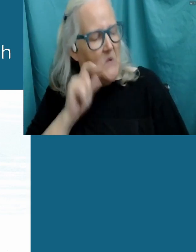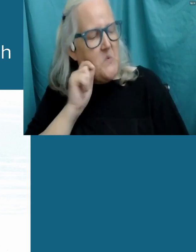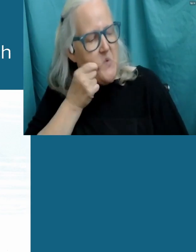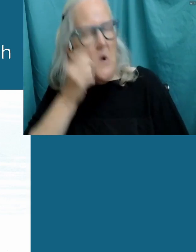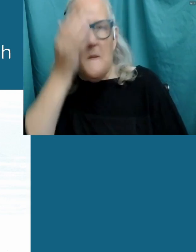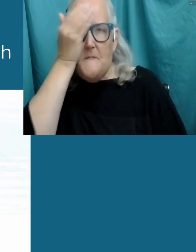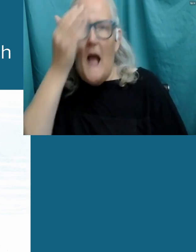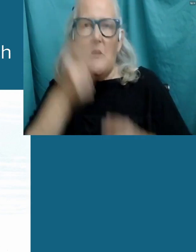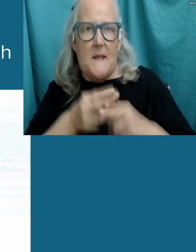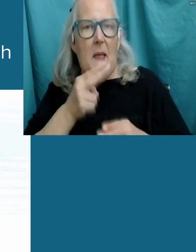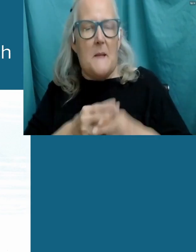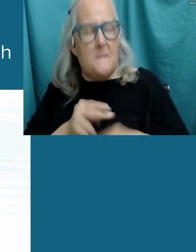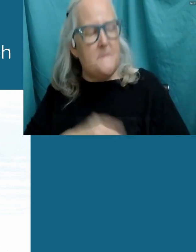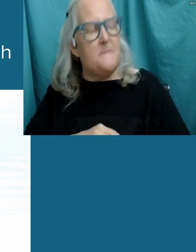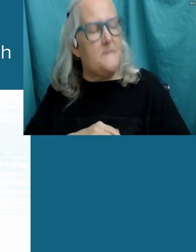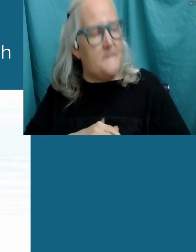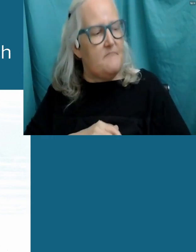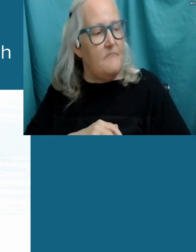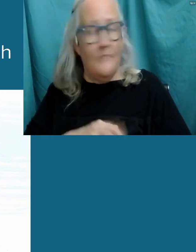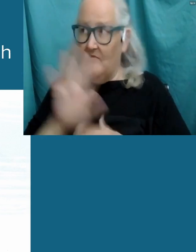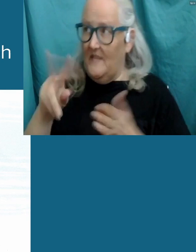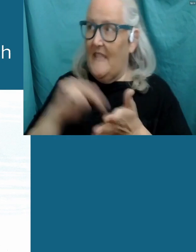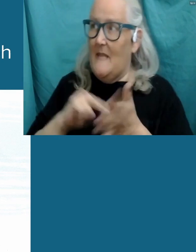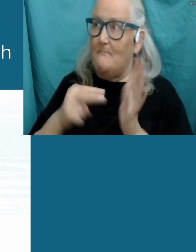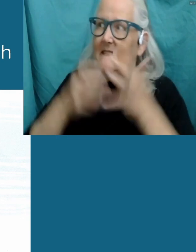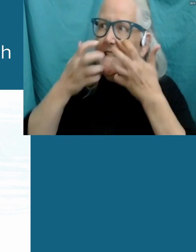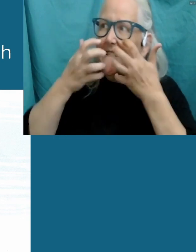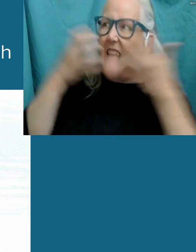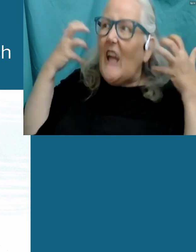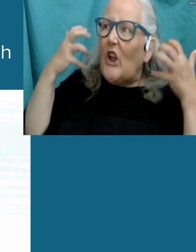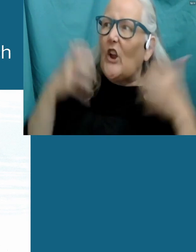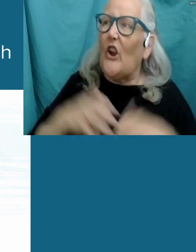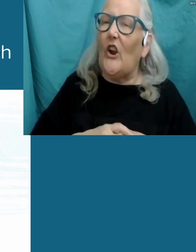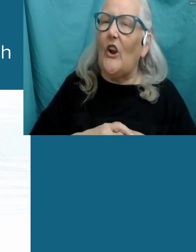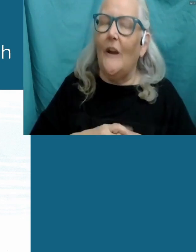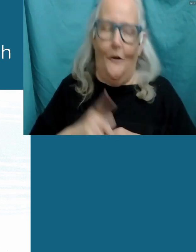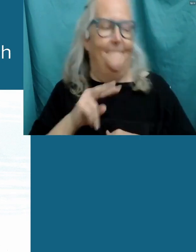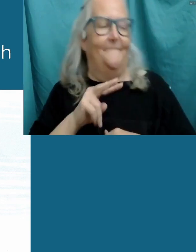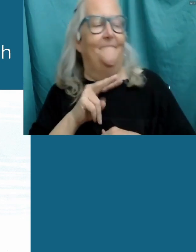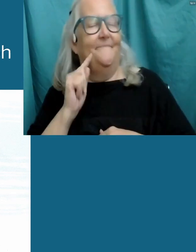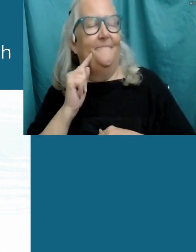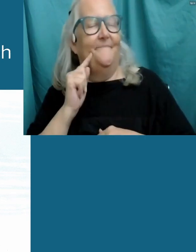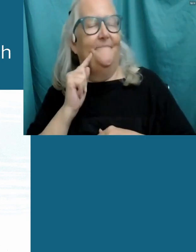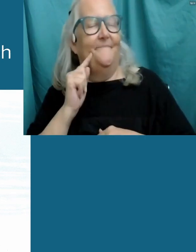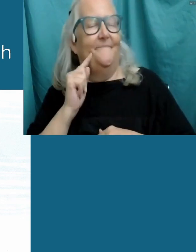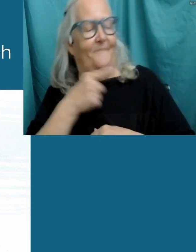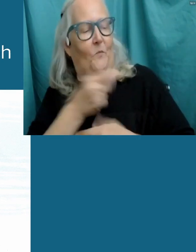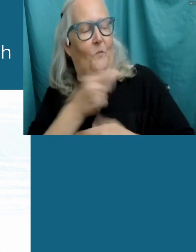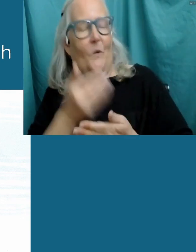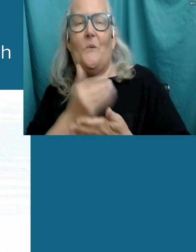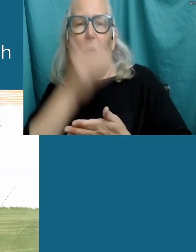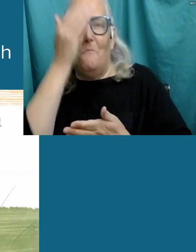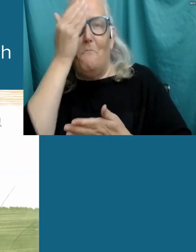"It means tiger." Sam grins at her new crew member. "You'll sail with me again, won't